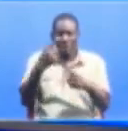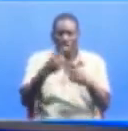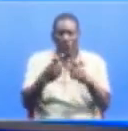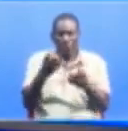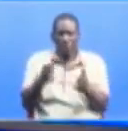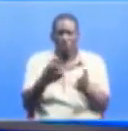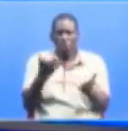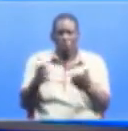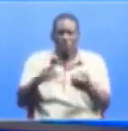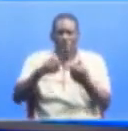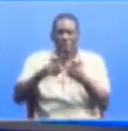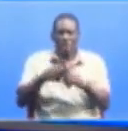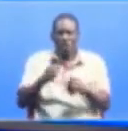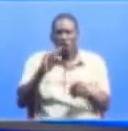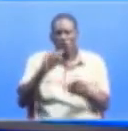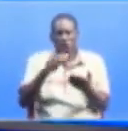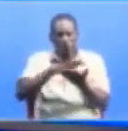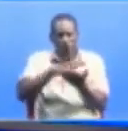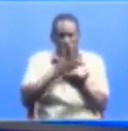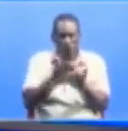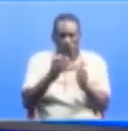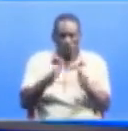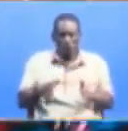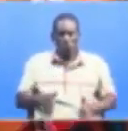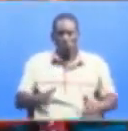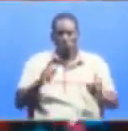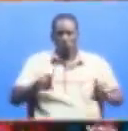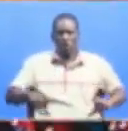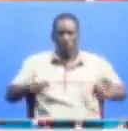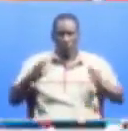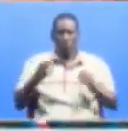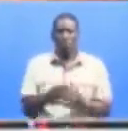cash sharing as a means of livelihood.